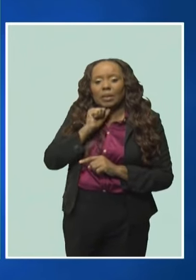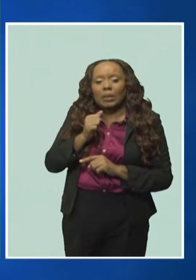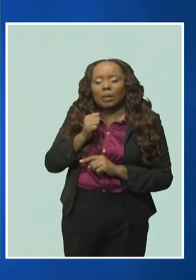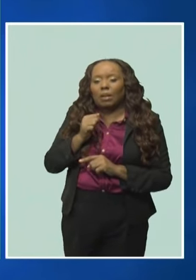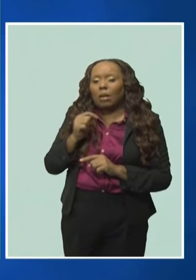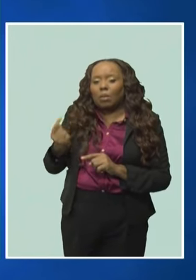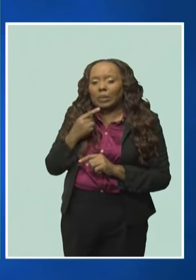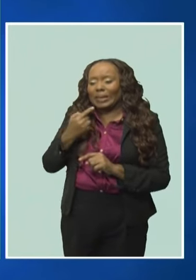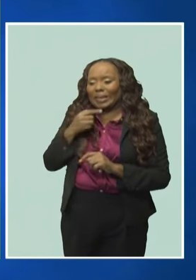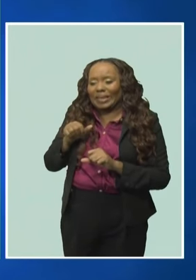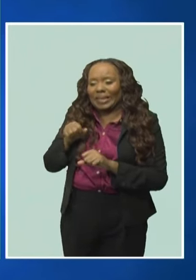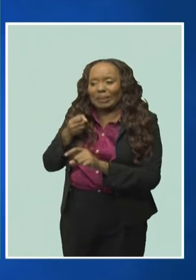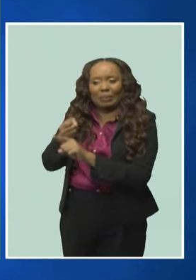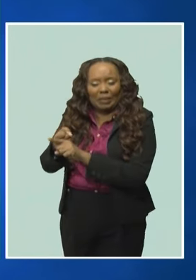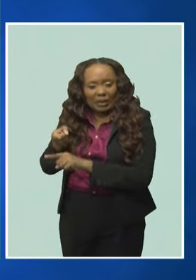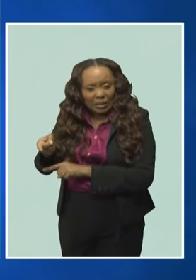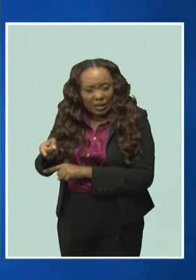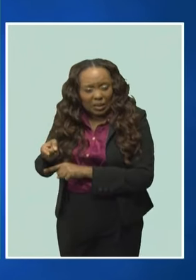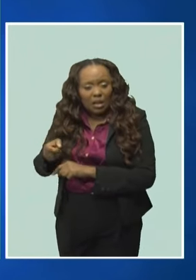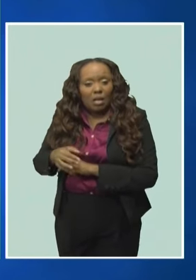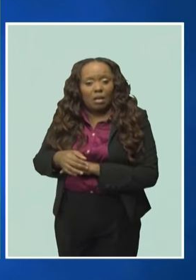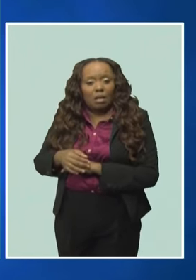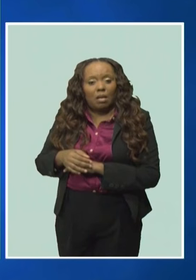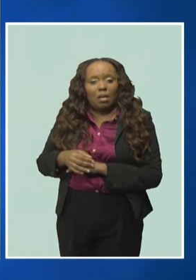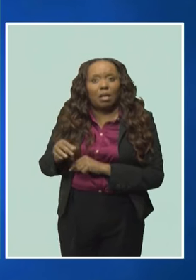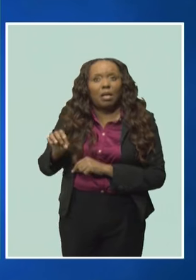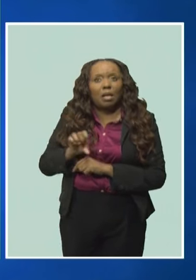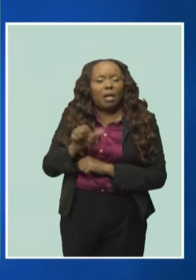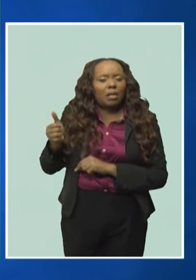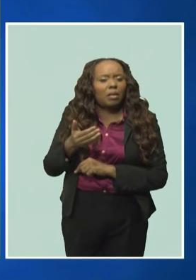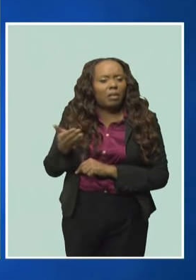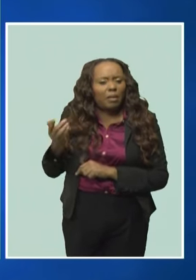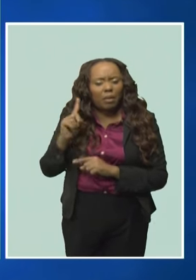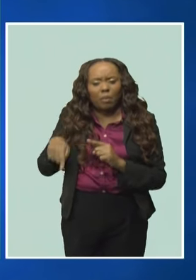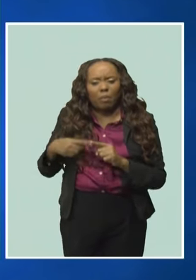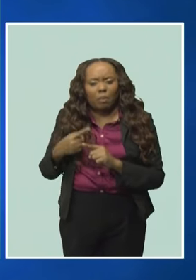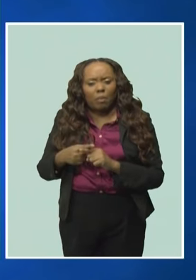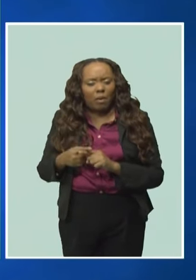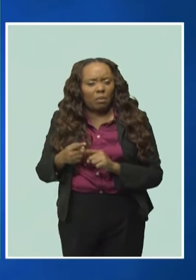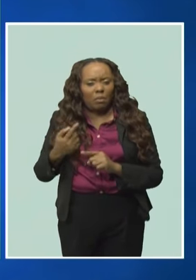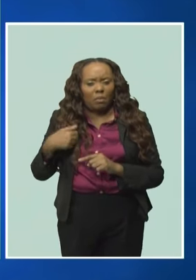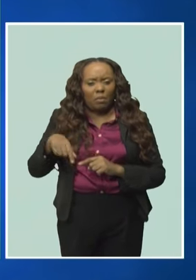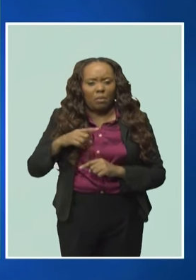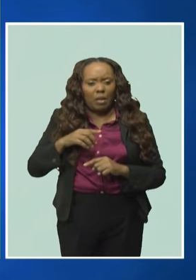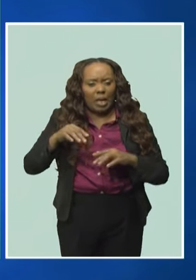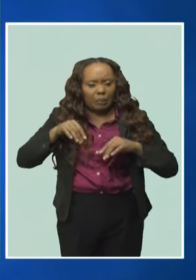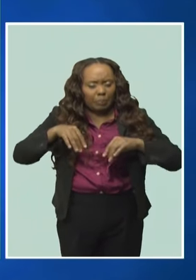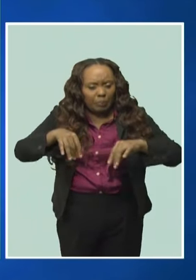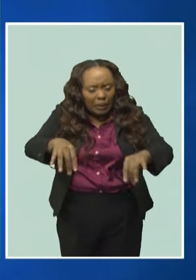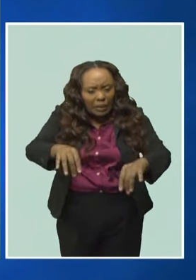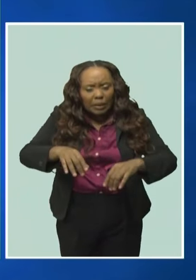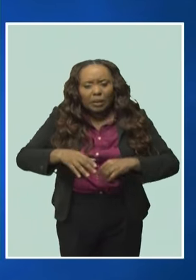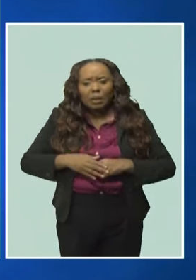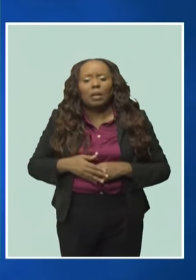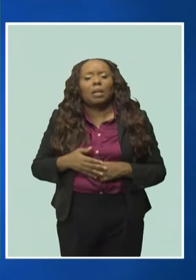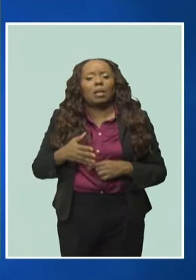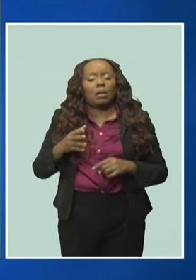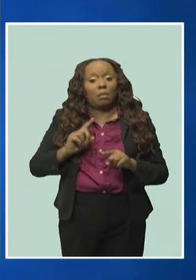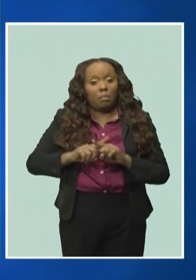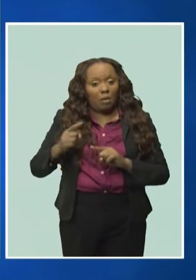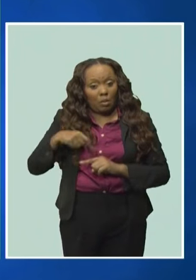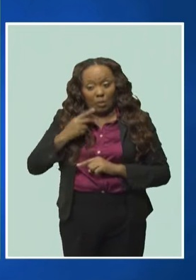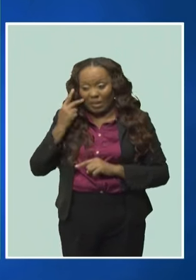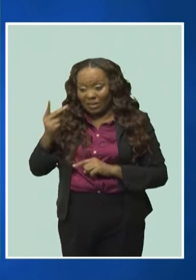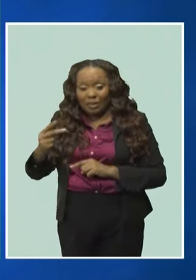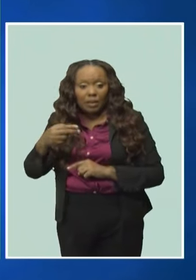One of the other things with the honey production is that because some of the hives are not managed